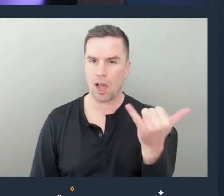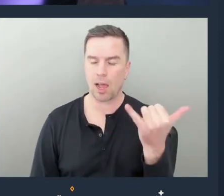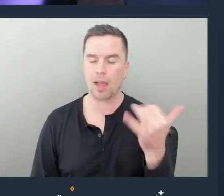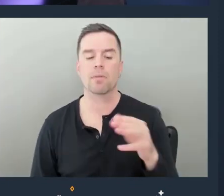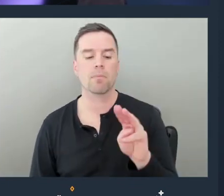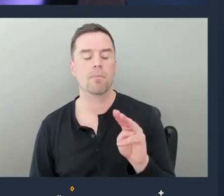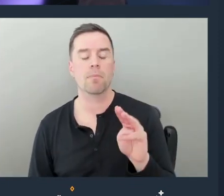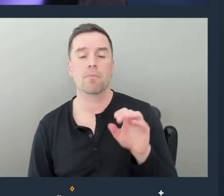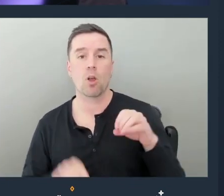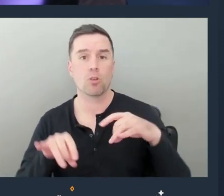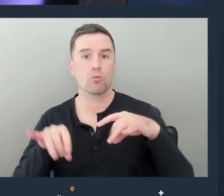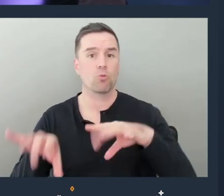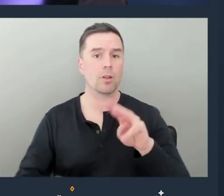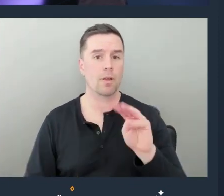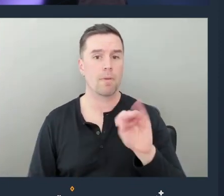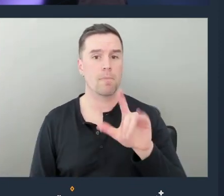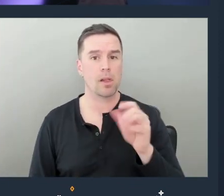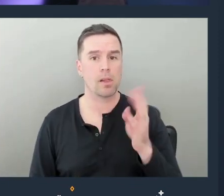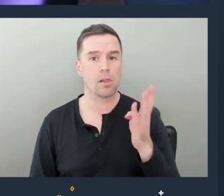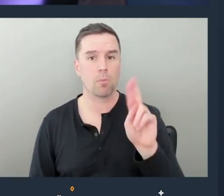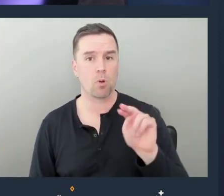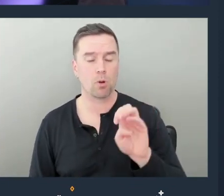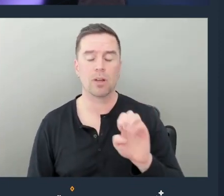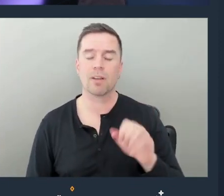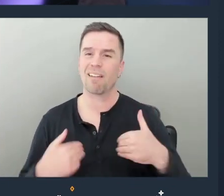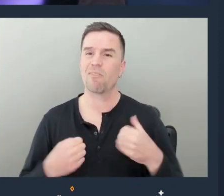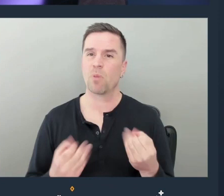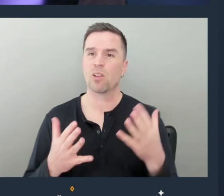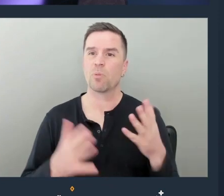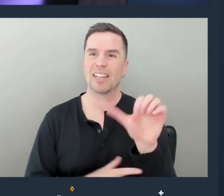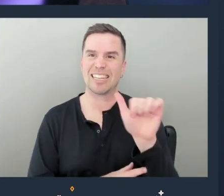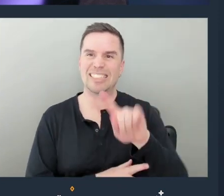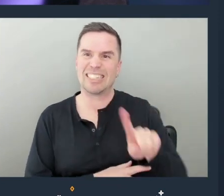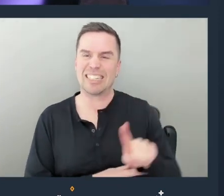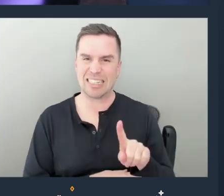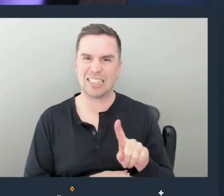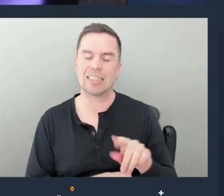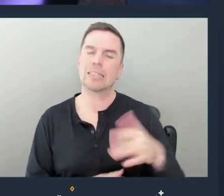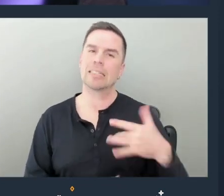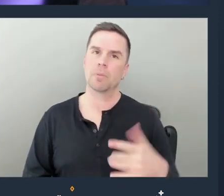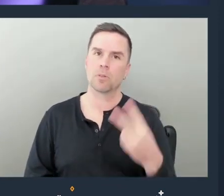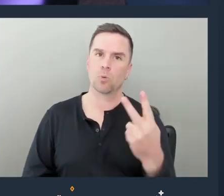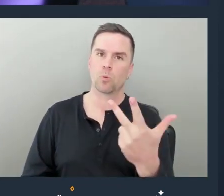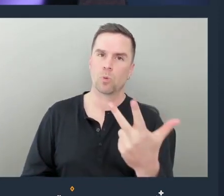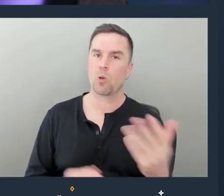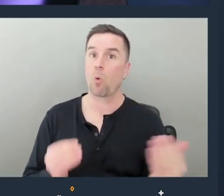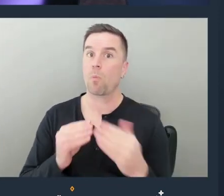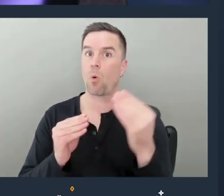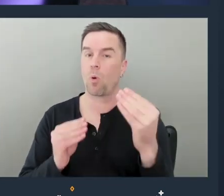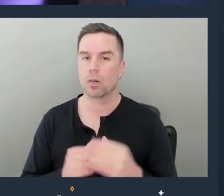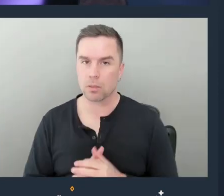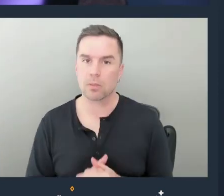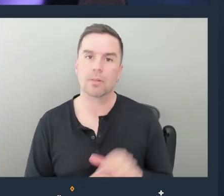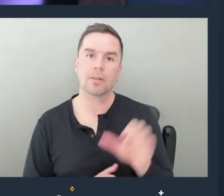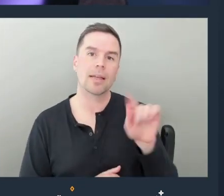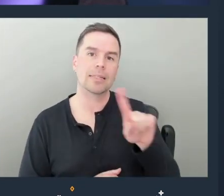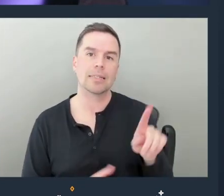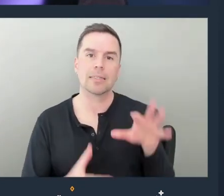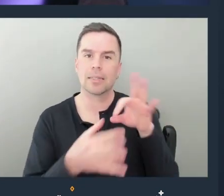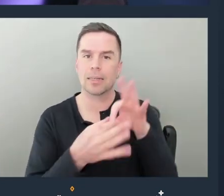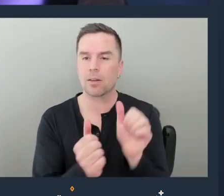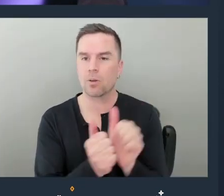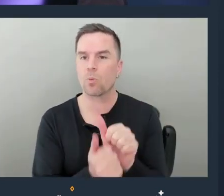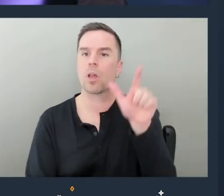across multiple availability zones, typically three or more, and these are physically separate. Our AZs are connected with low latency,